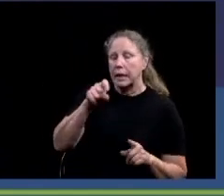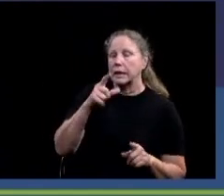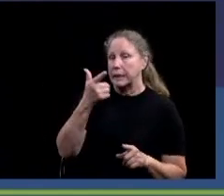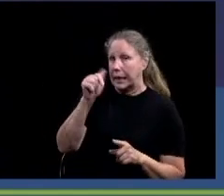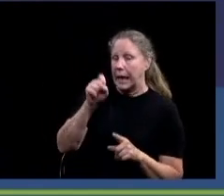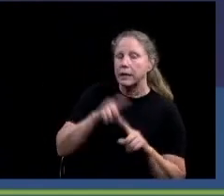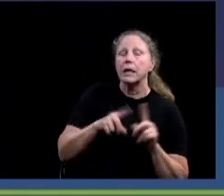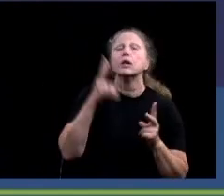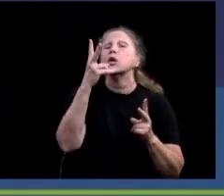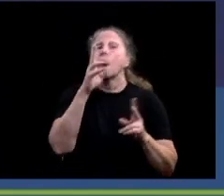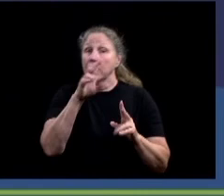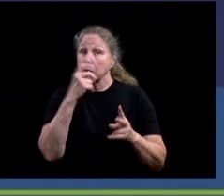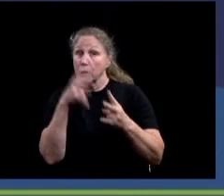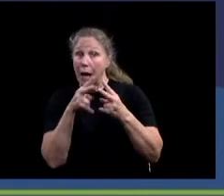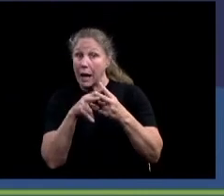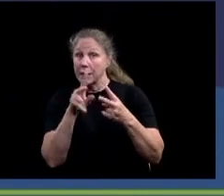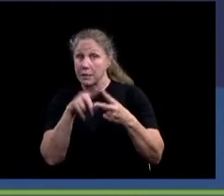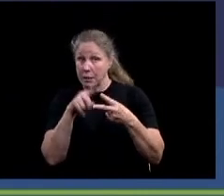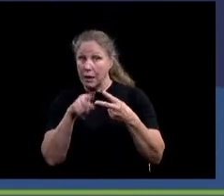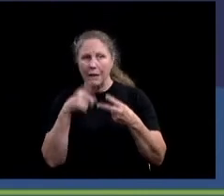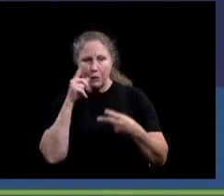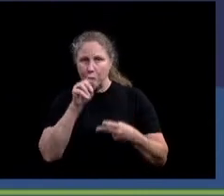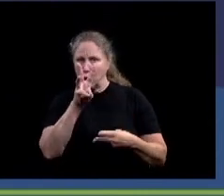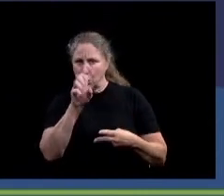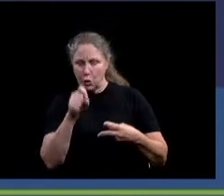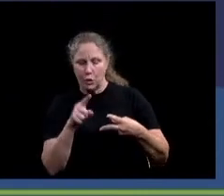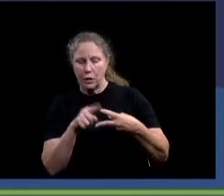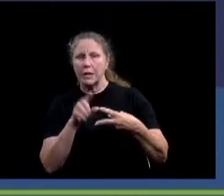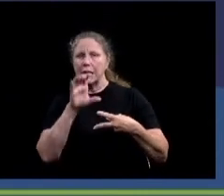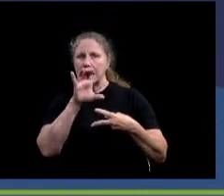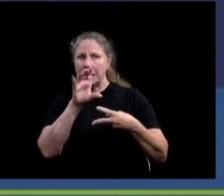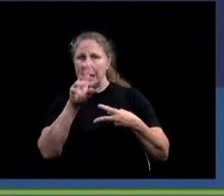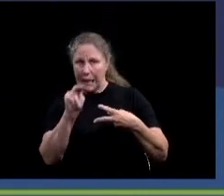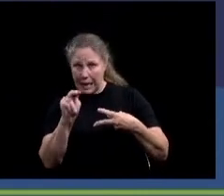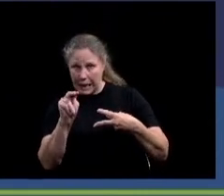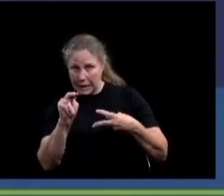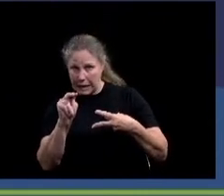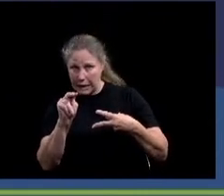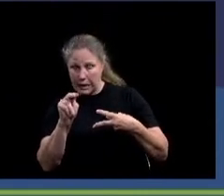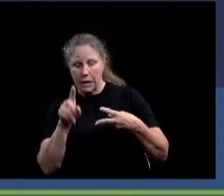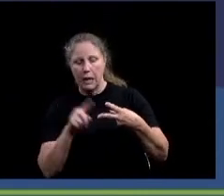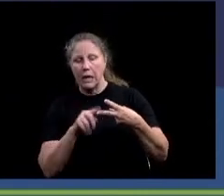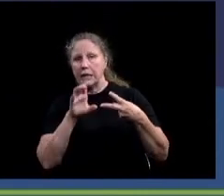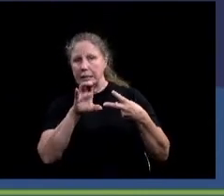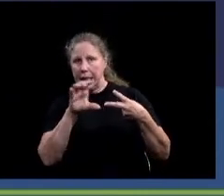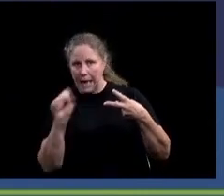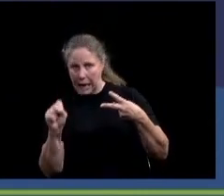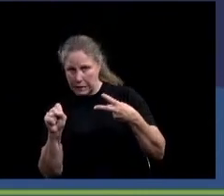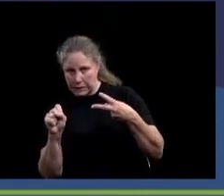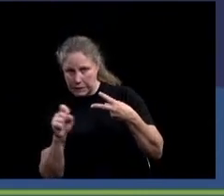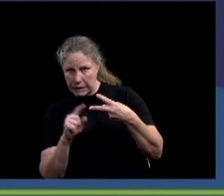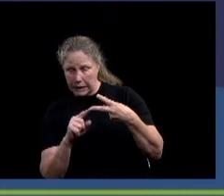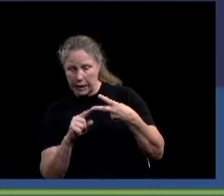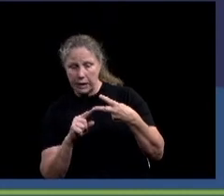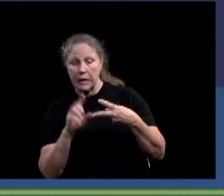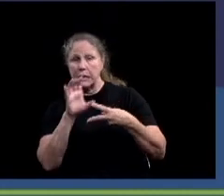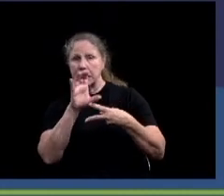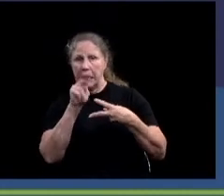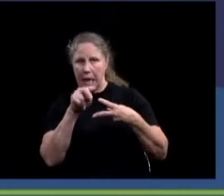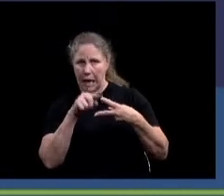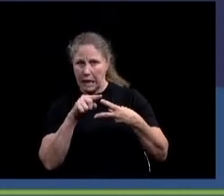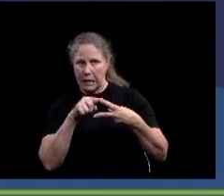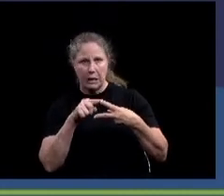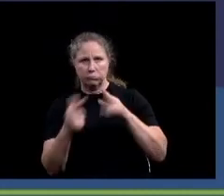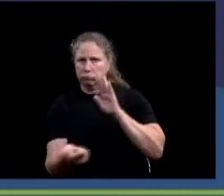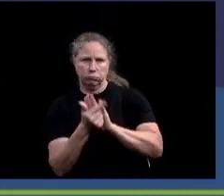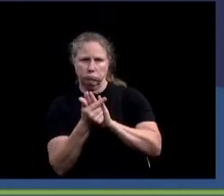There is CN tear gas and there is CS tear gas. CN has been outlawed for a number of years and has not been